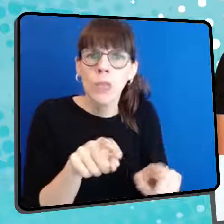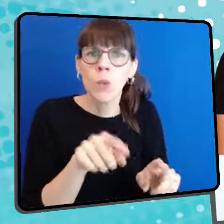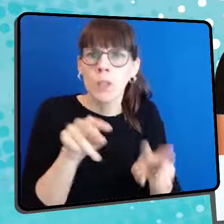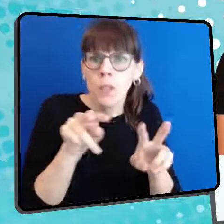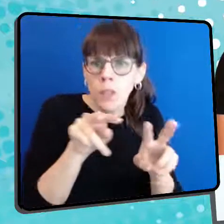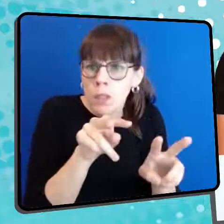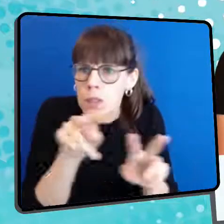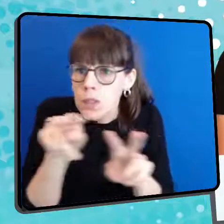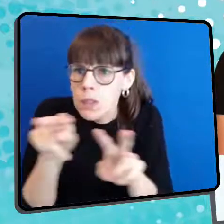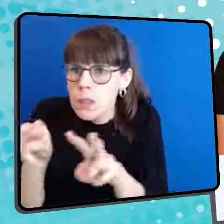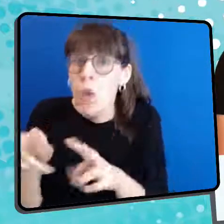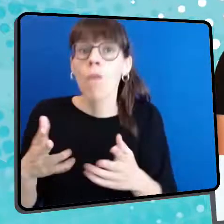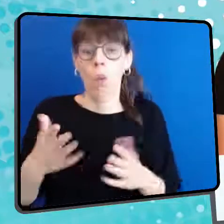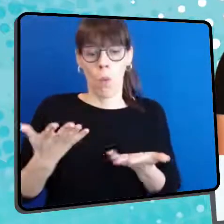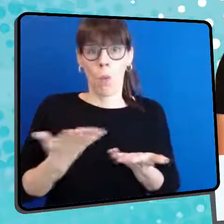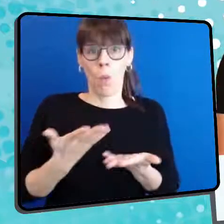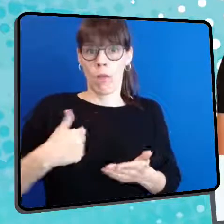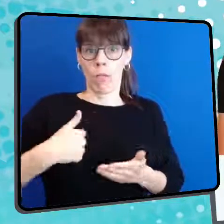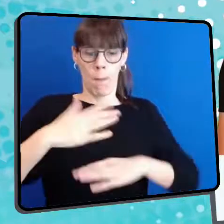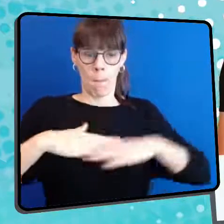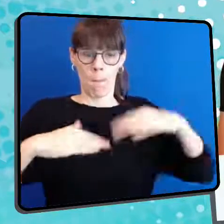That's great. Yeah.